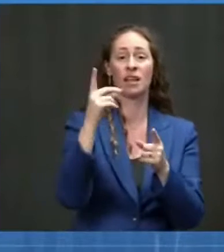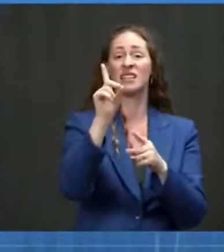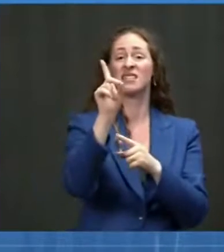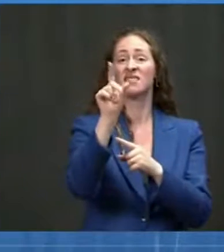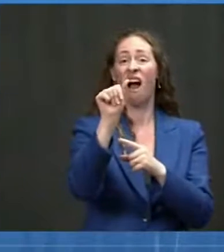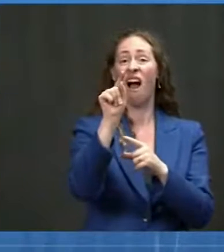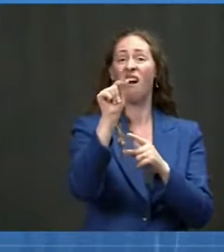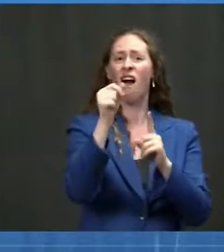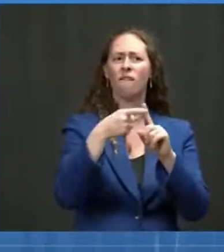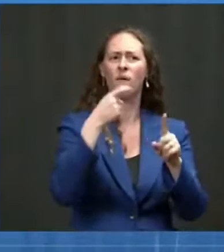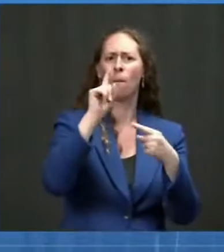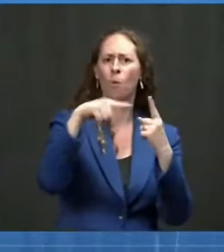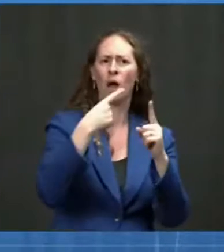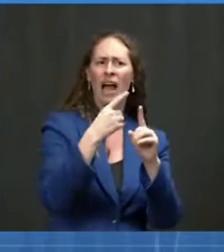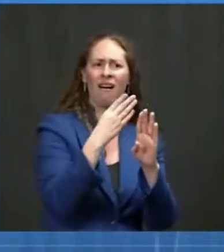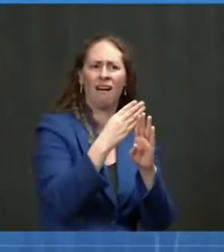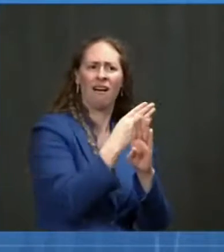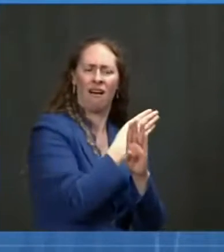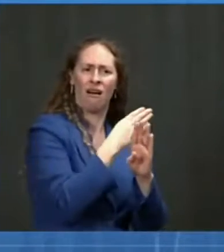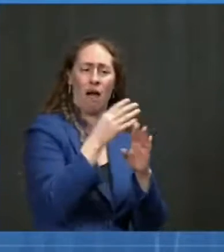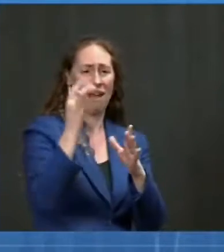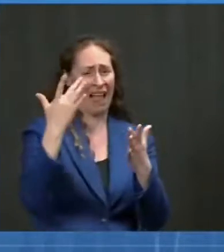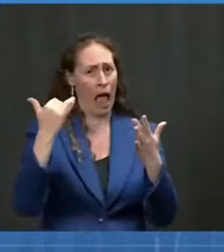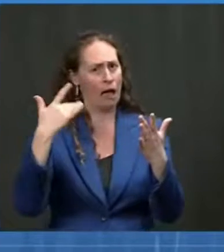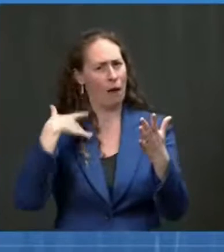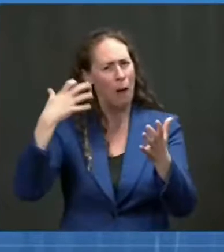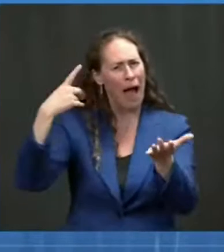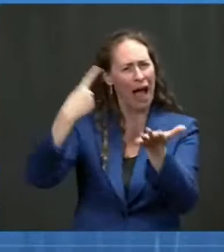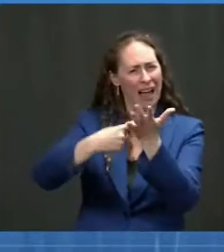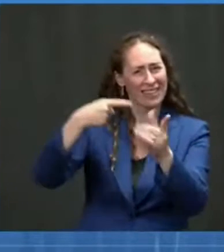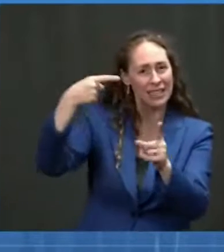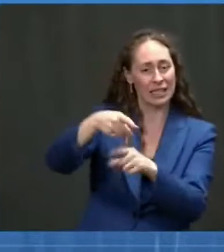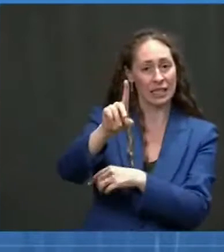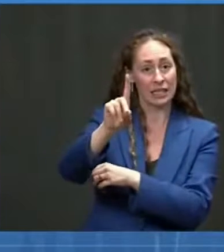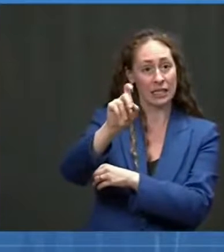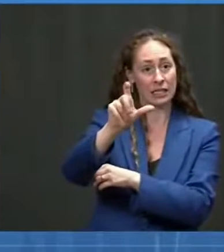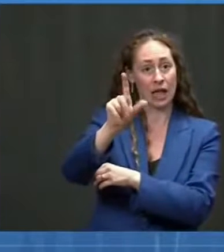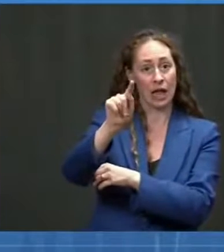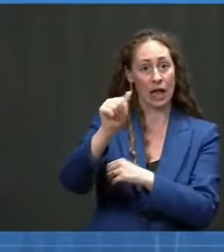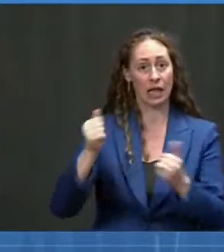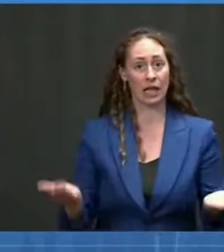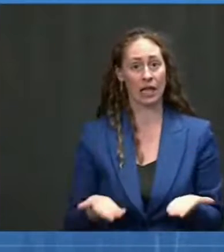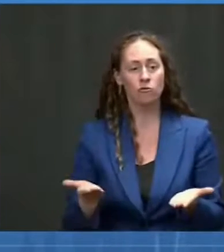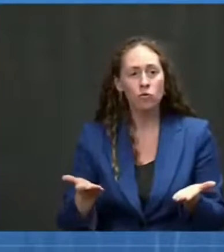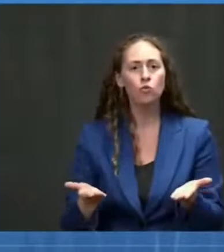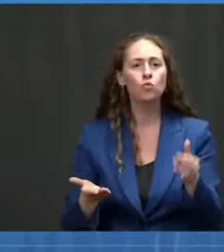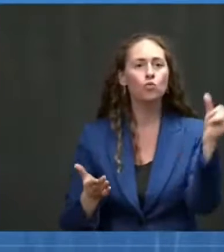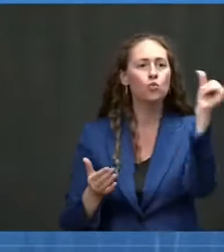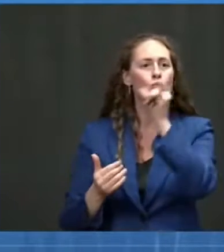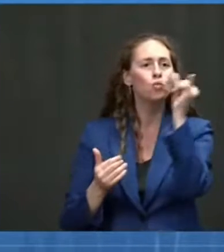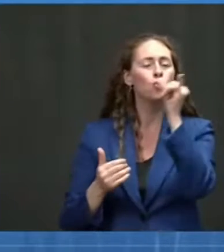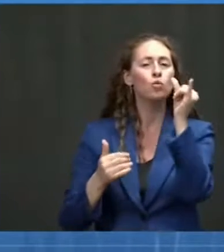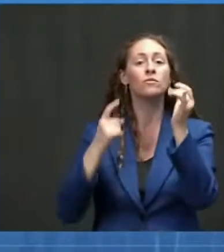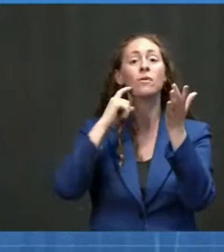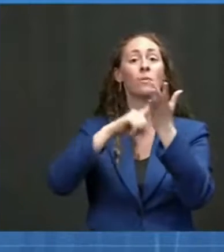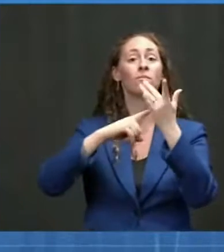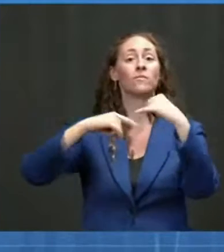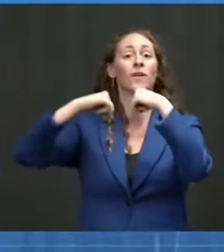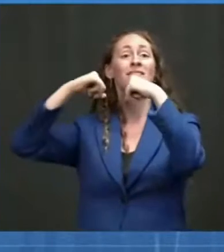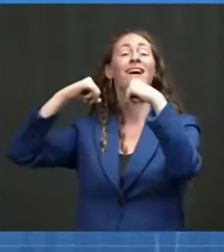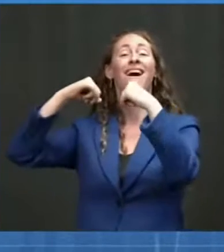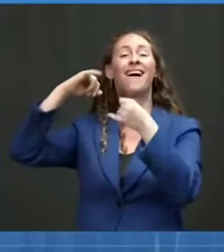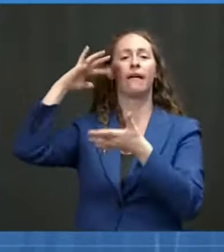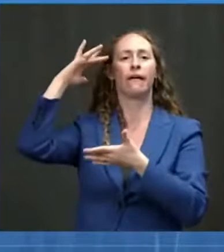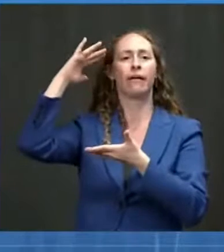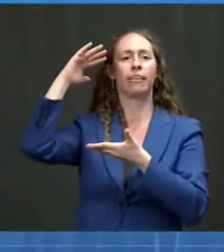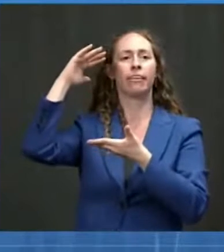Delta variant here, we are starting to see waning immunity with regard to symptomatic infection, not severe